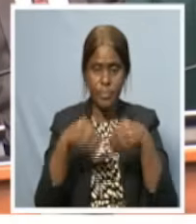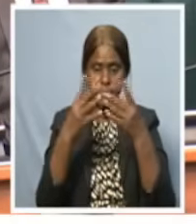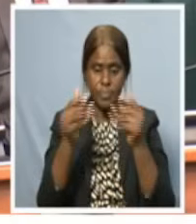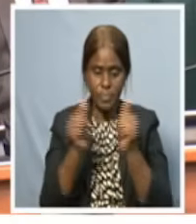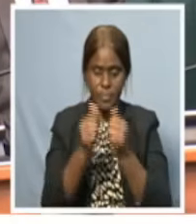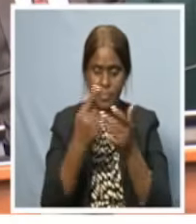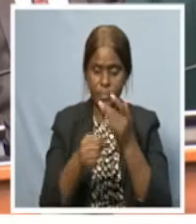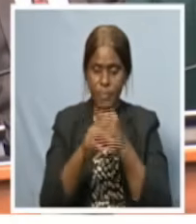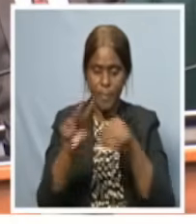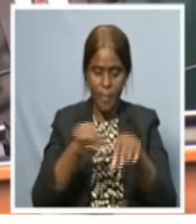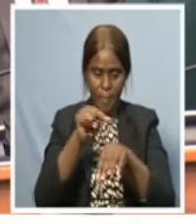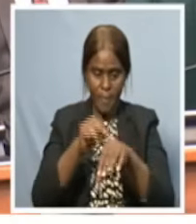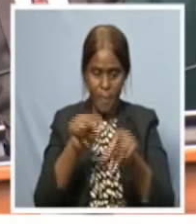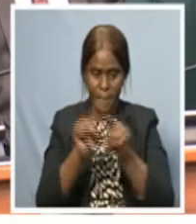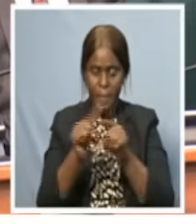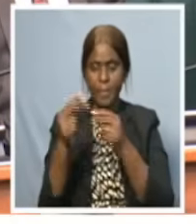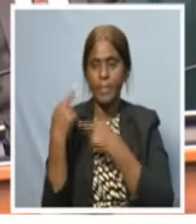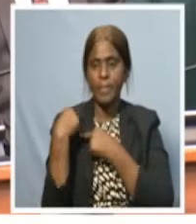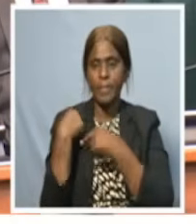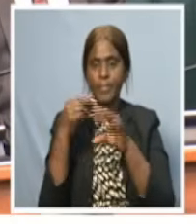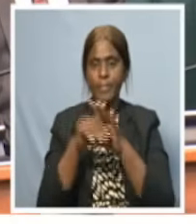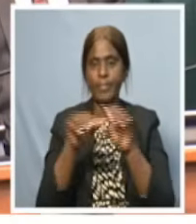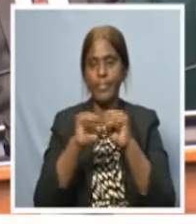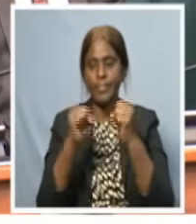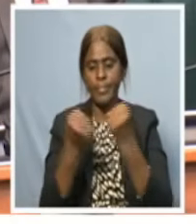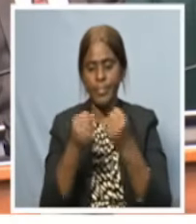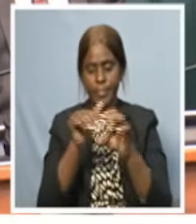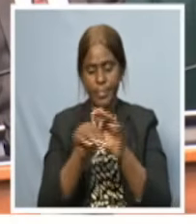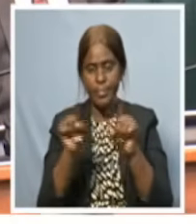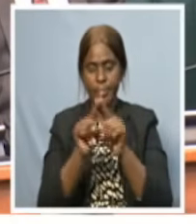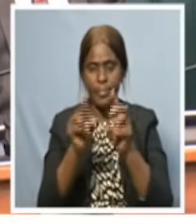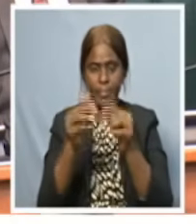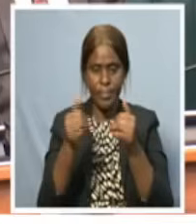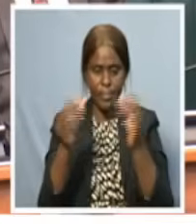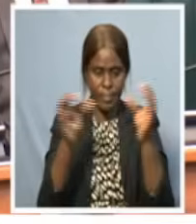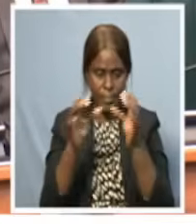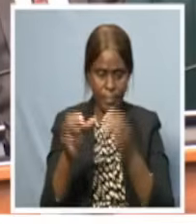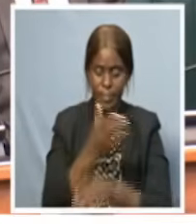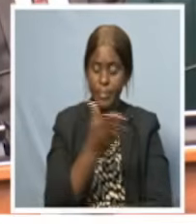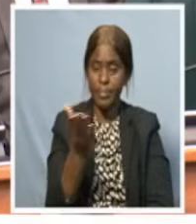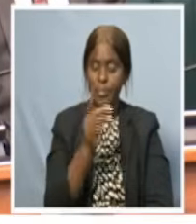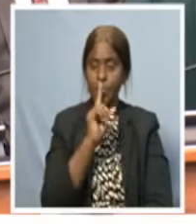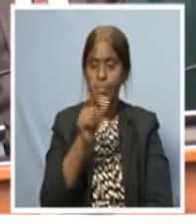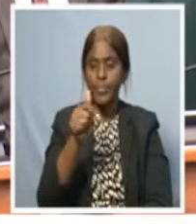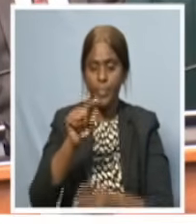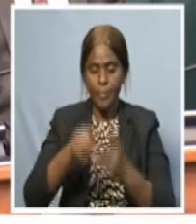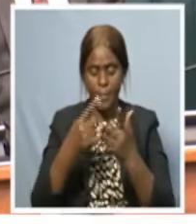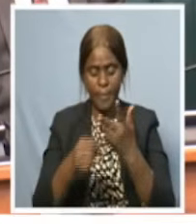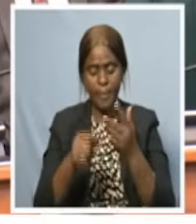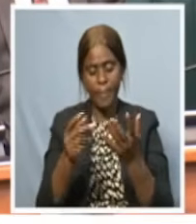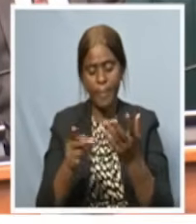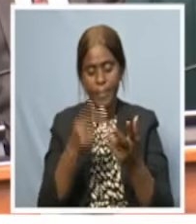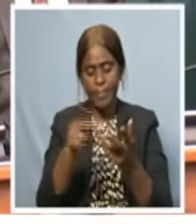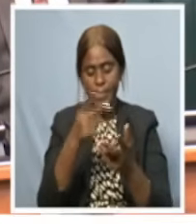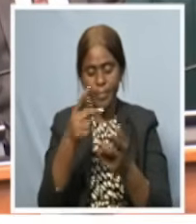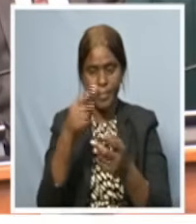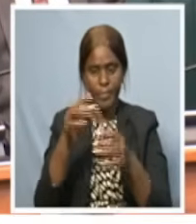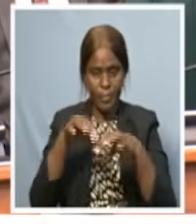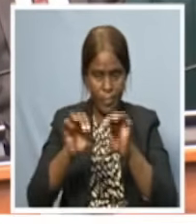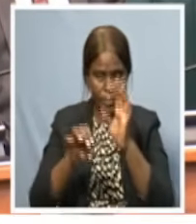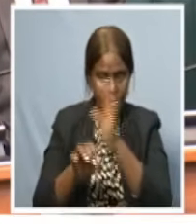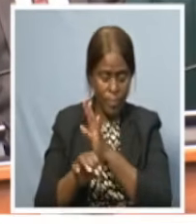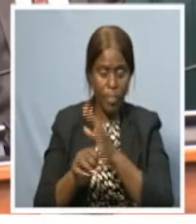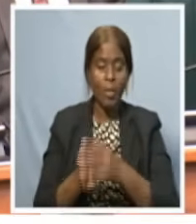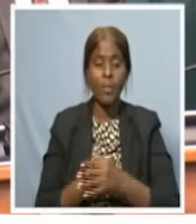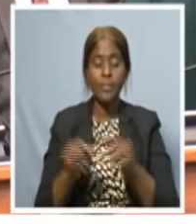and the weak coordination among responsible institutions. In this regard, the committee recommends the implementation of